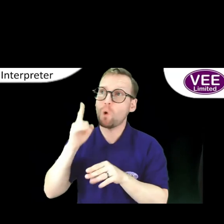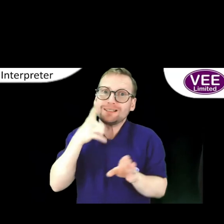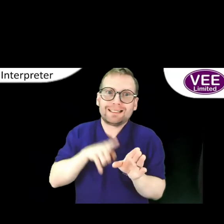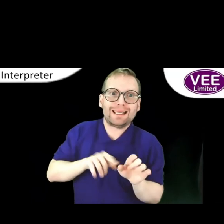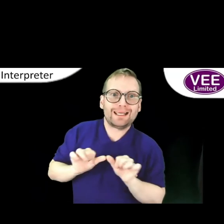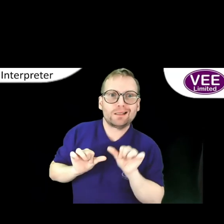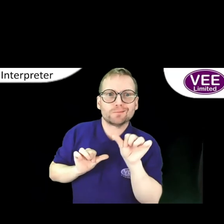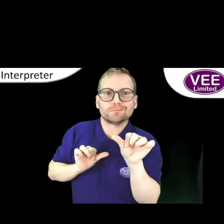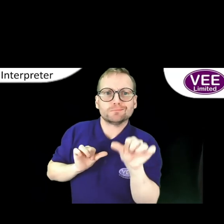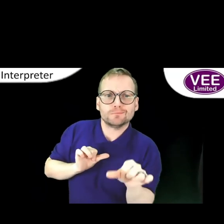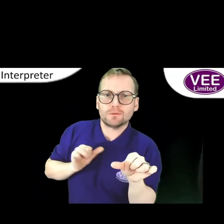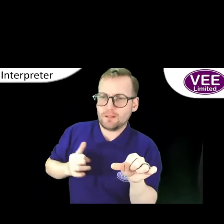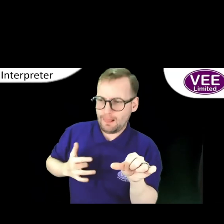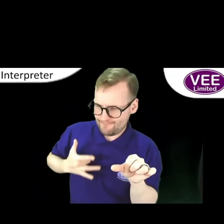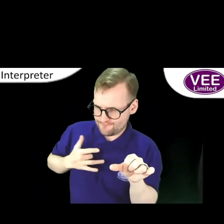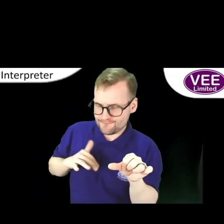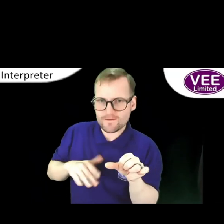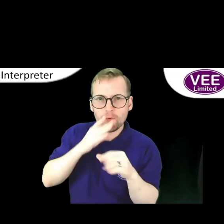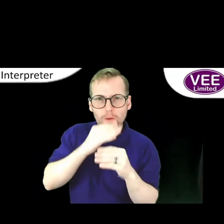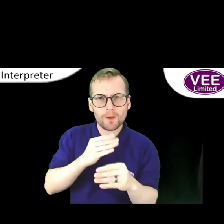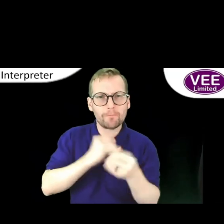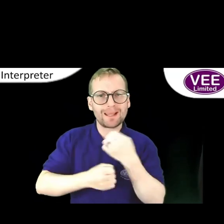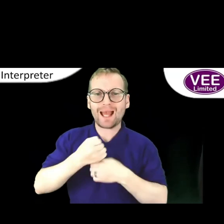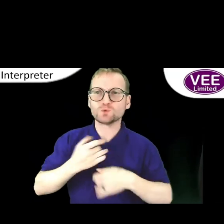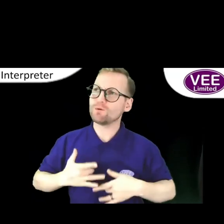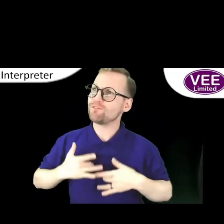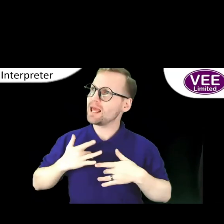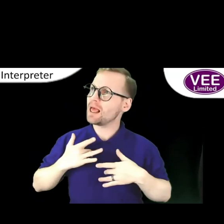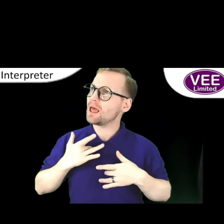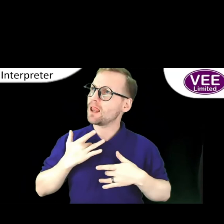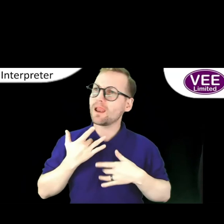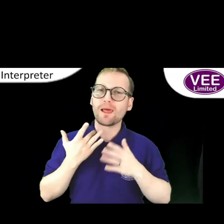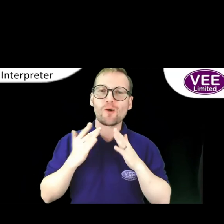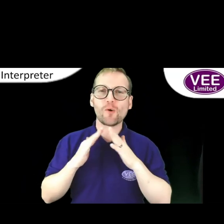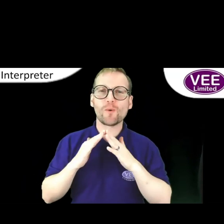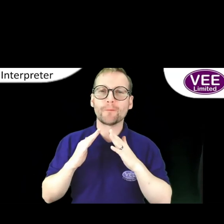of living here, it began to feel like home.